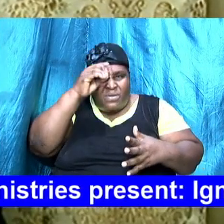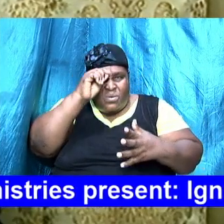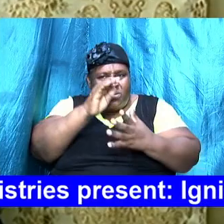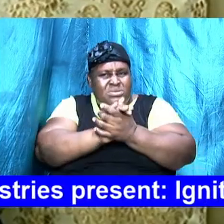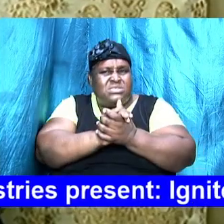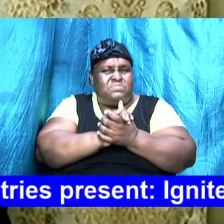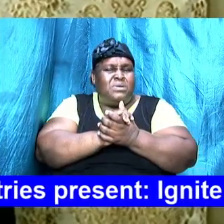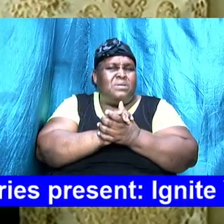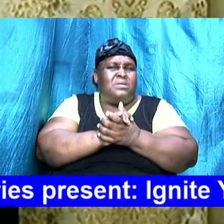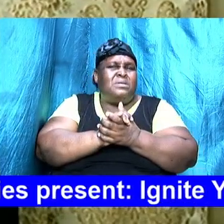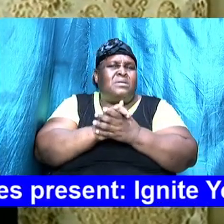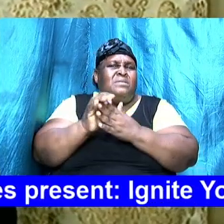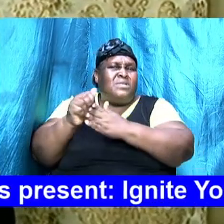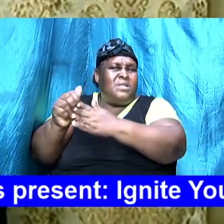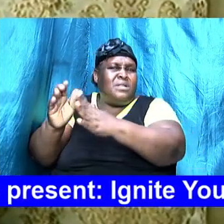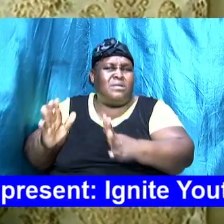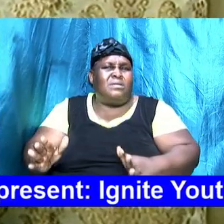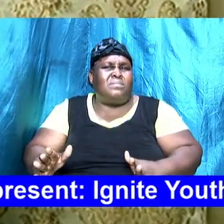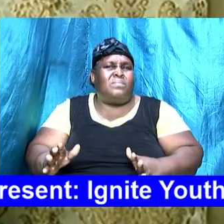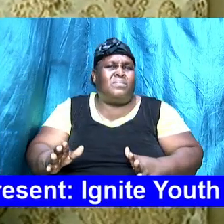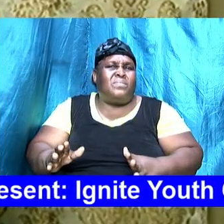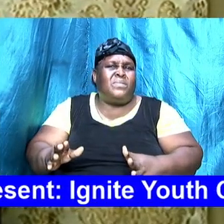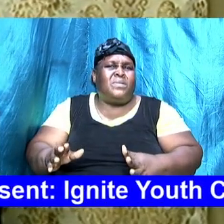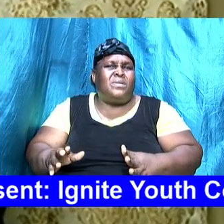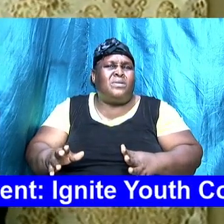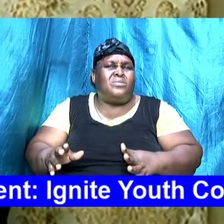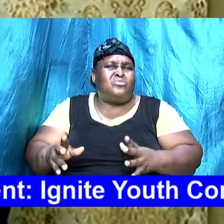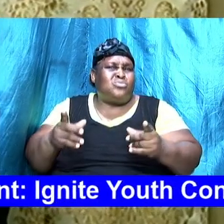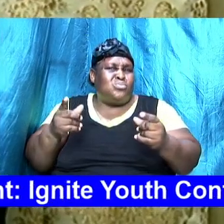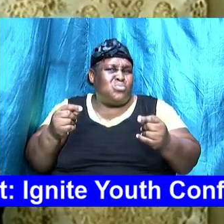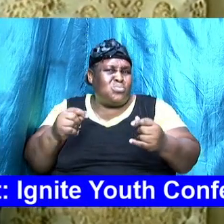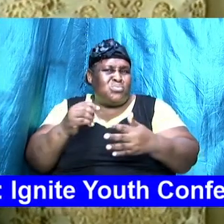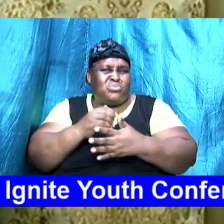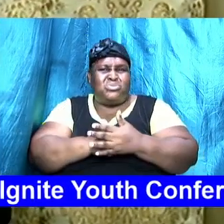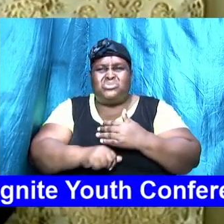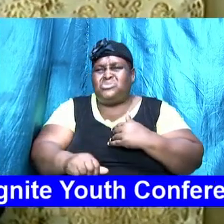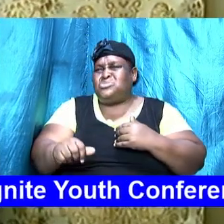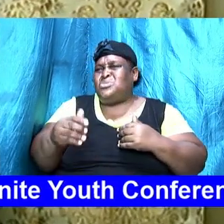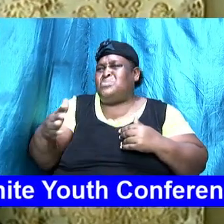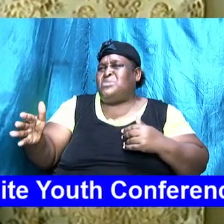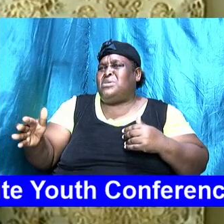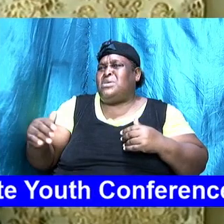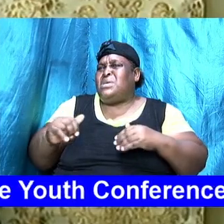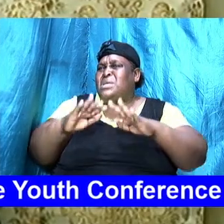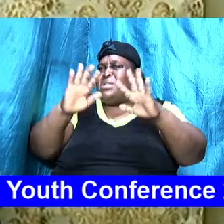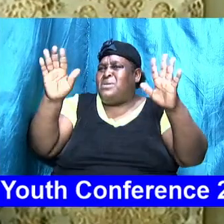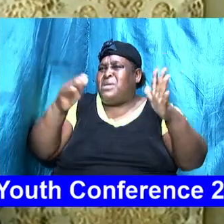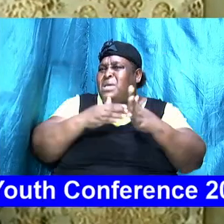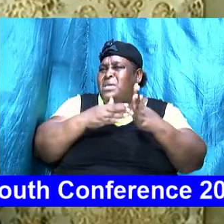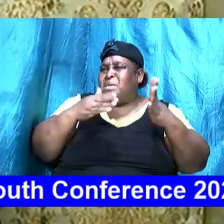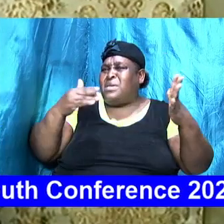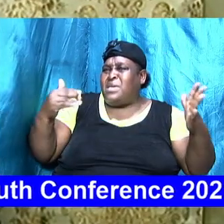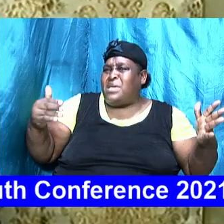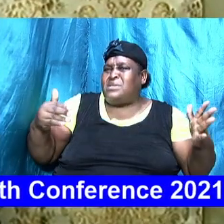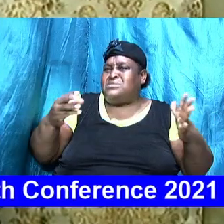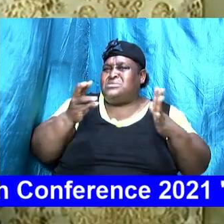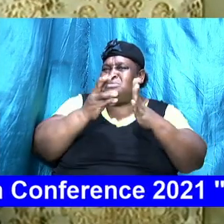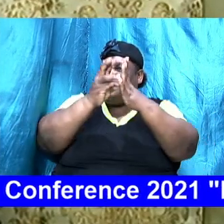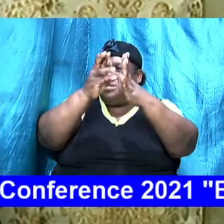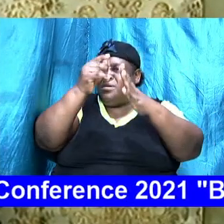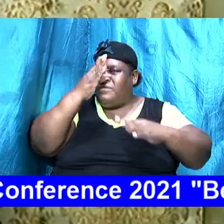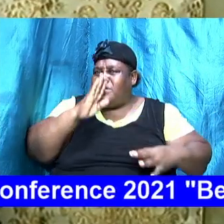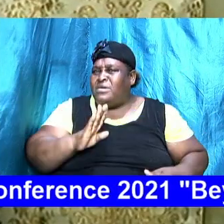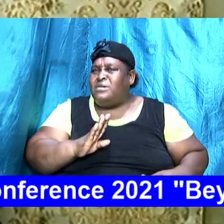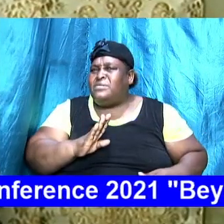require me to do something that is clearly against the will of